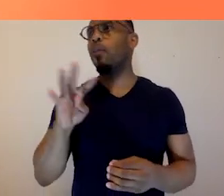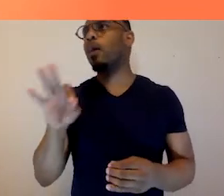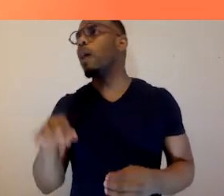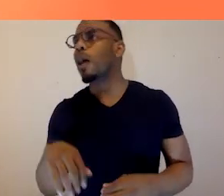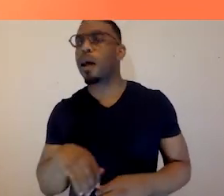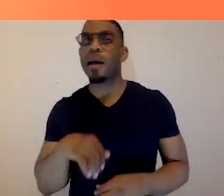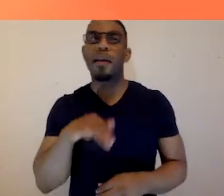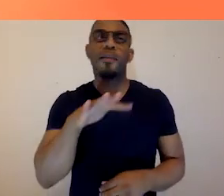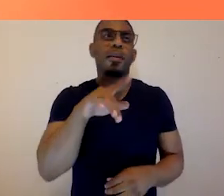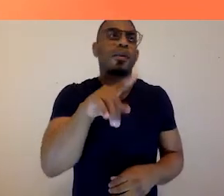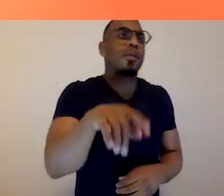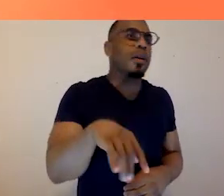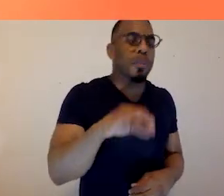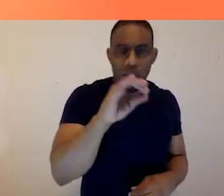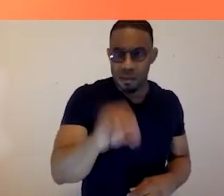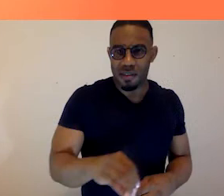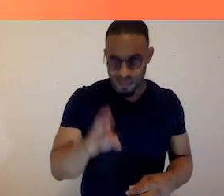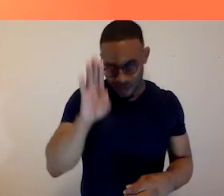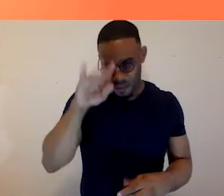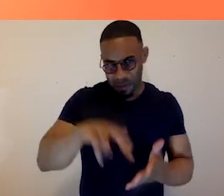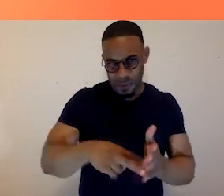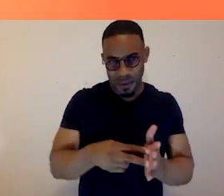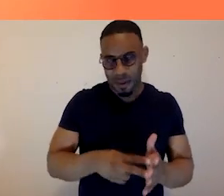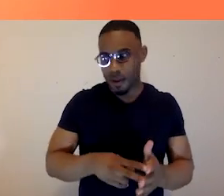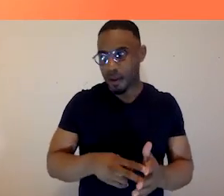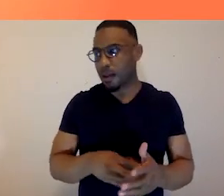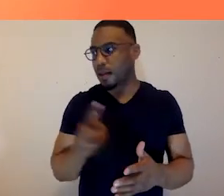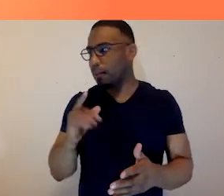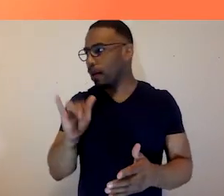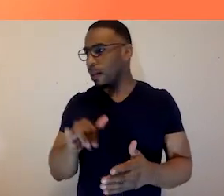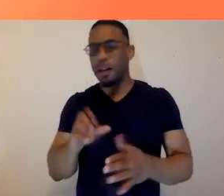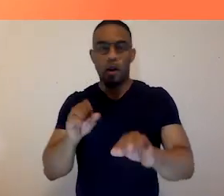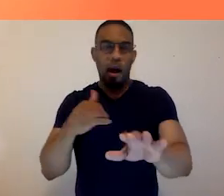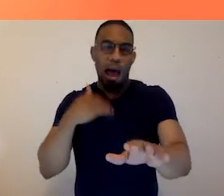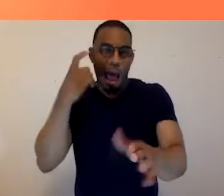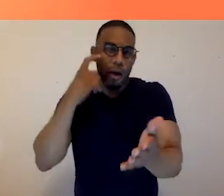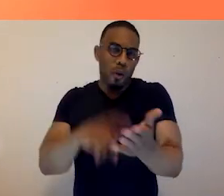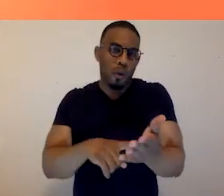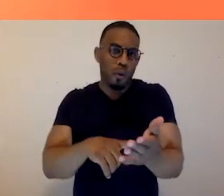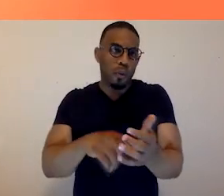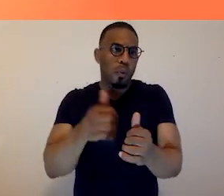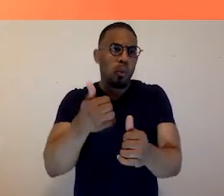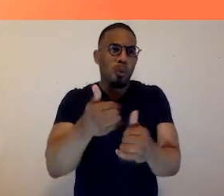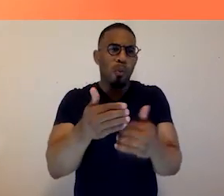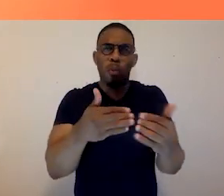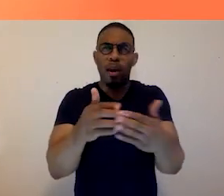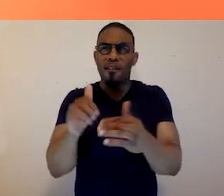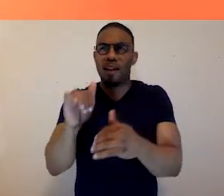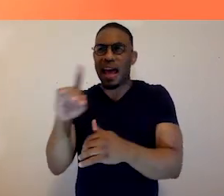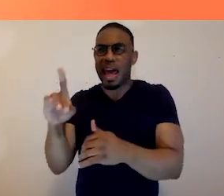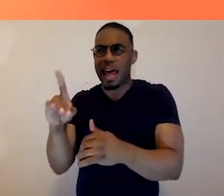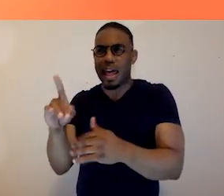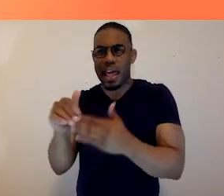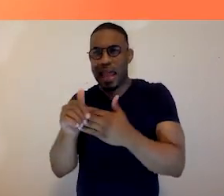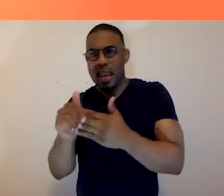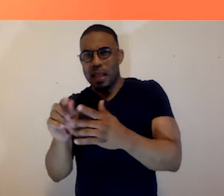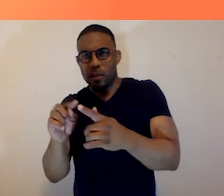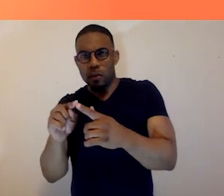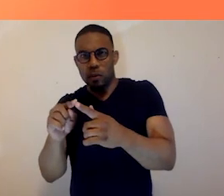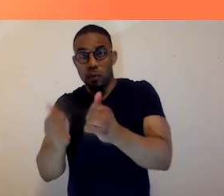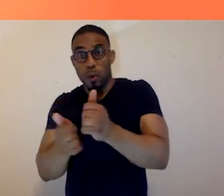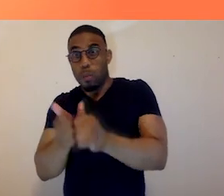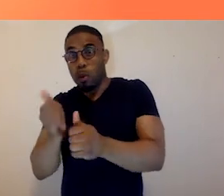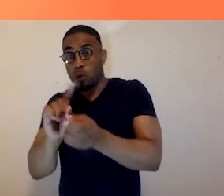49, 51%, you know, something like that. So I noticed that whichever ad led to the